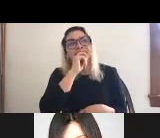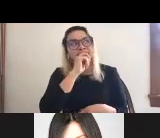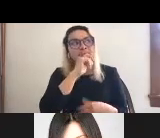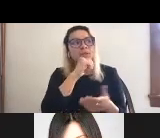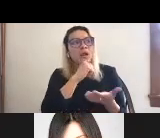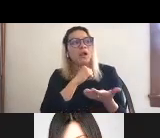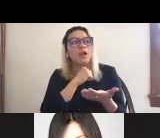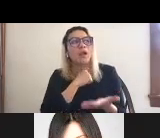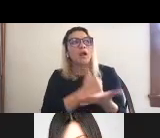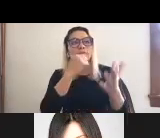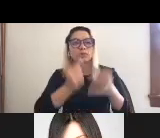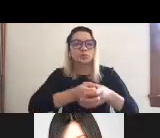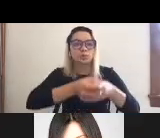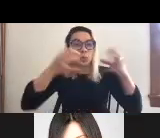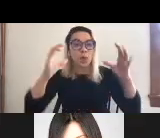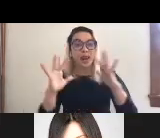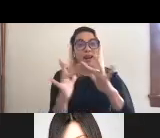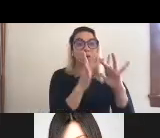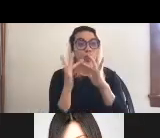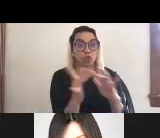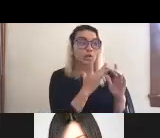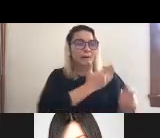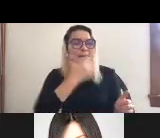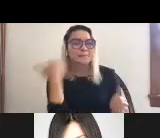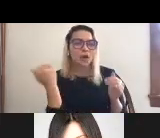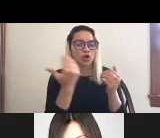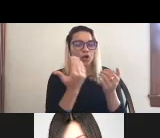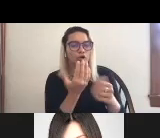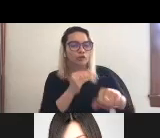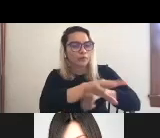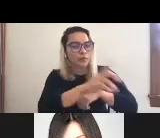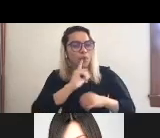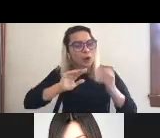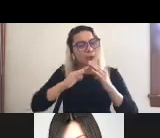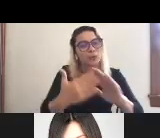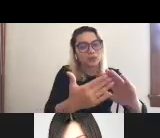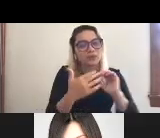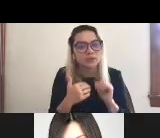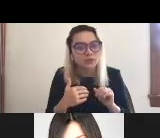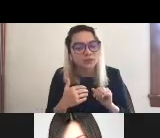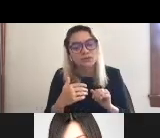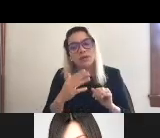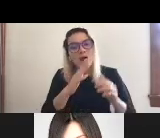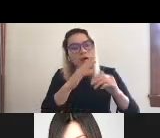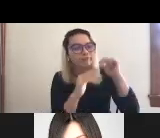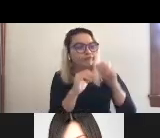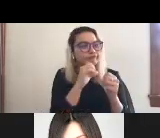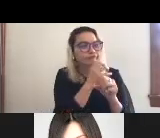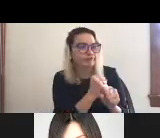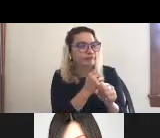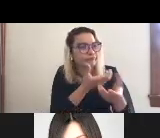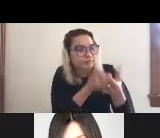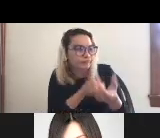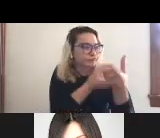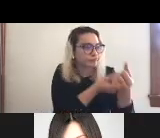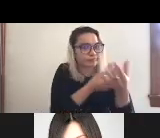build networks for greater impact in communities, beginning with relationships. I think relationships are